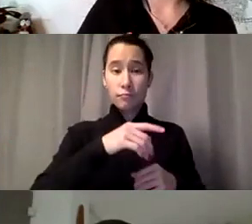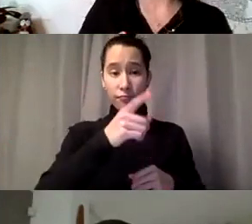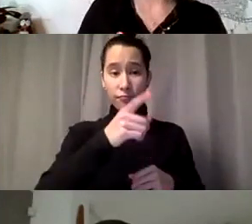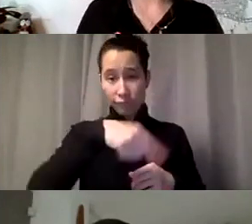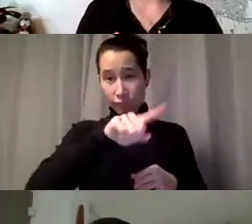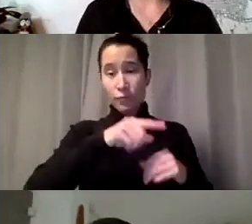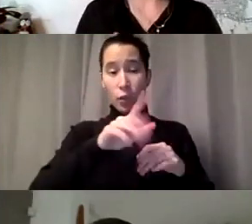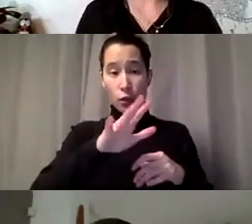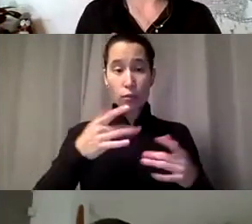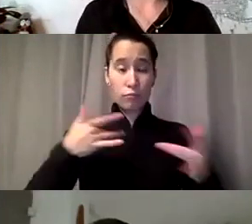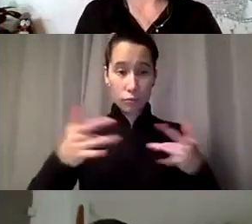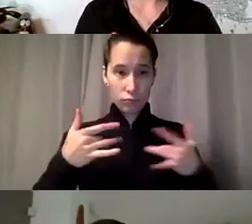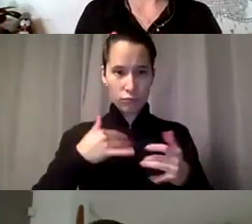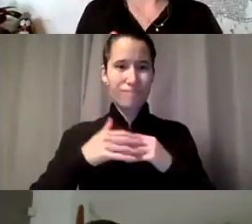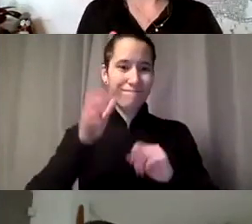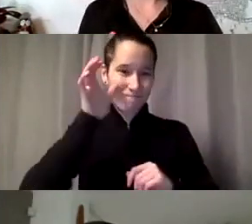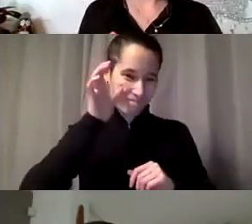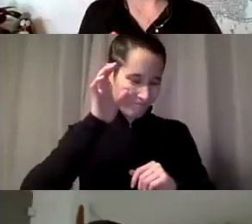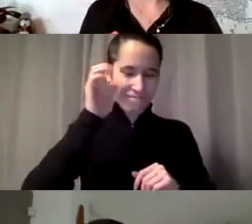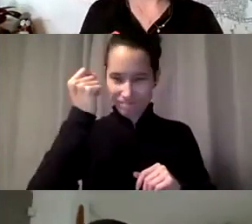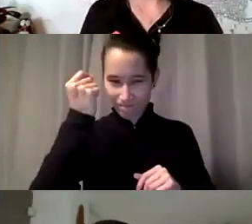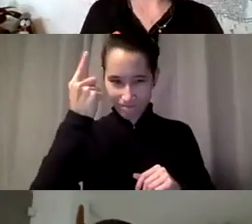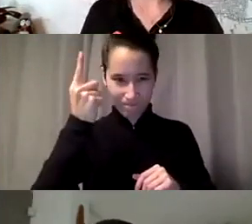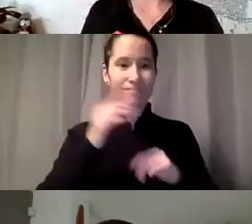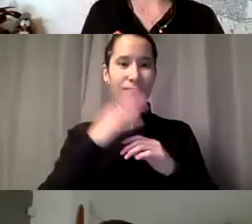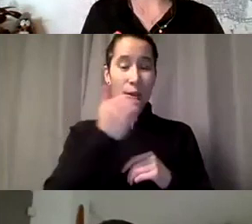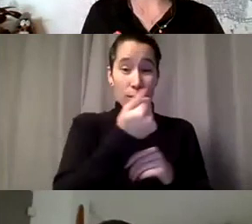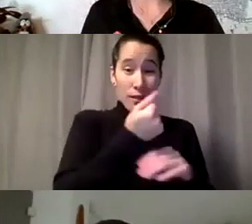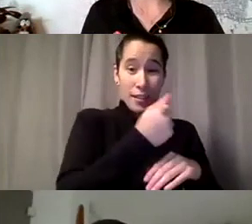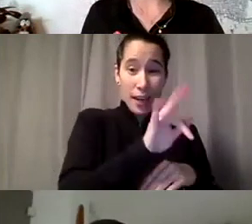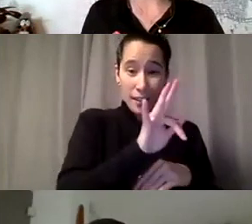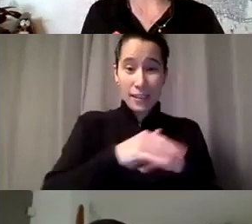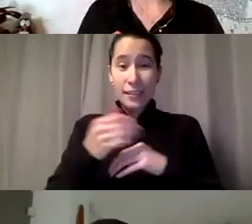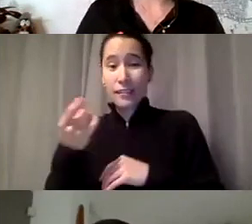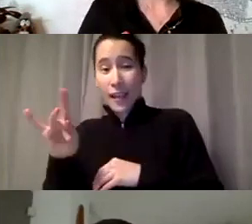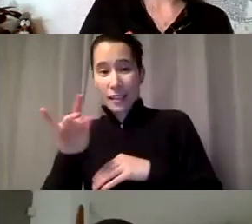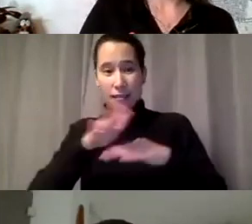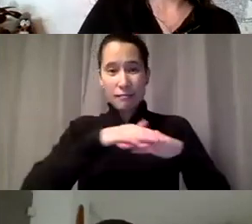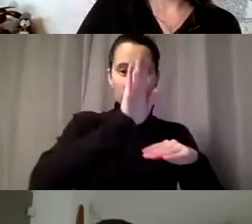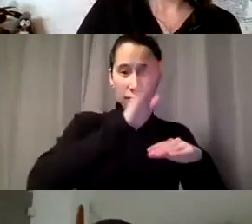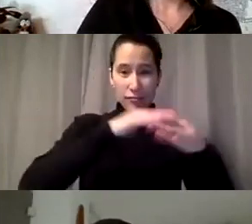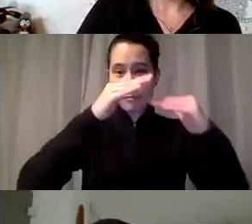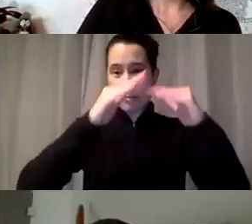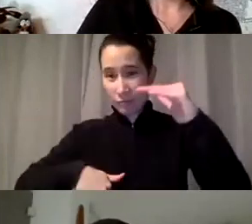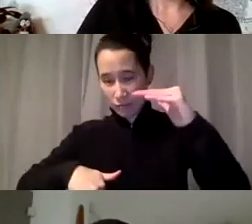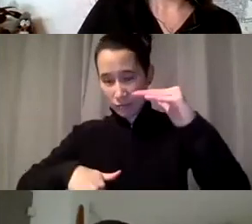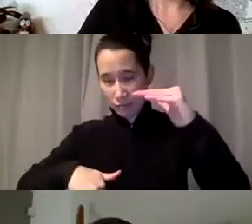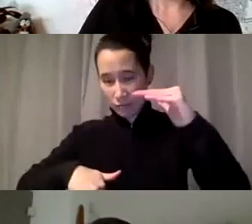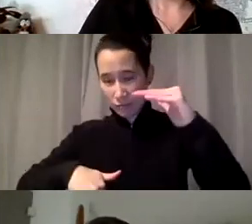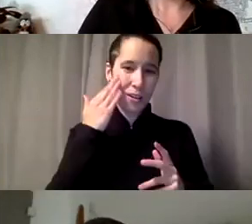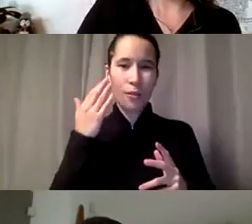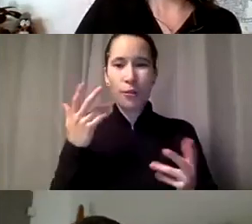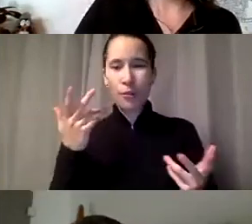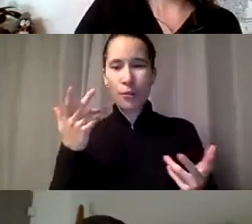ages for 19 plus is arbitrary, and is not easy to implement, and doesn't make